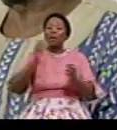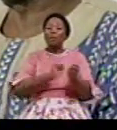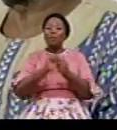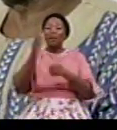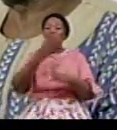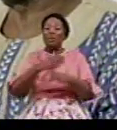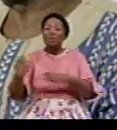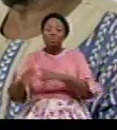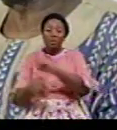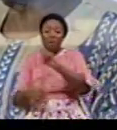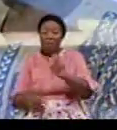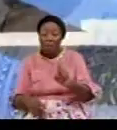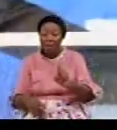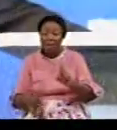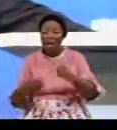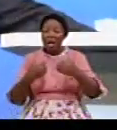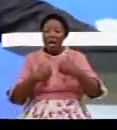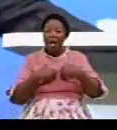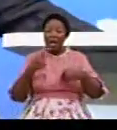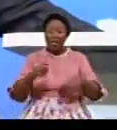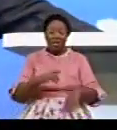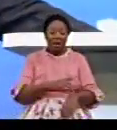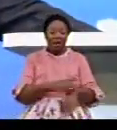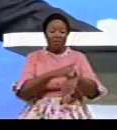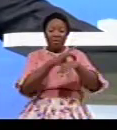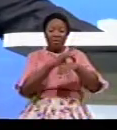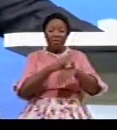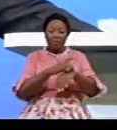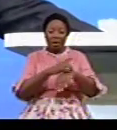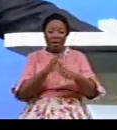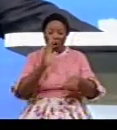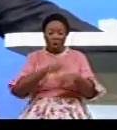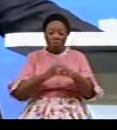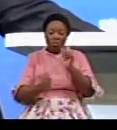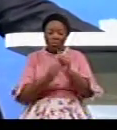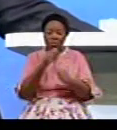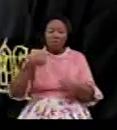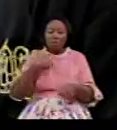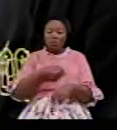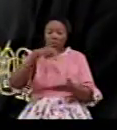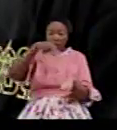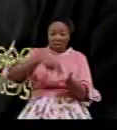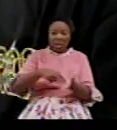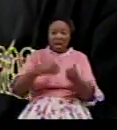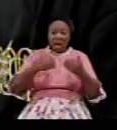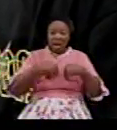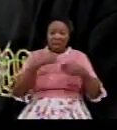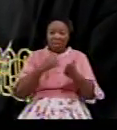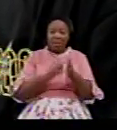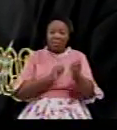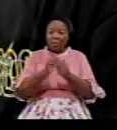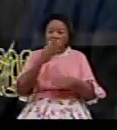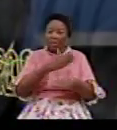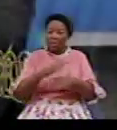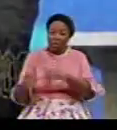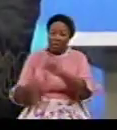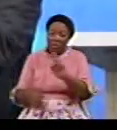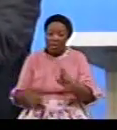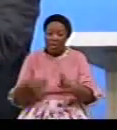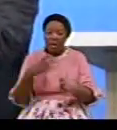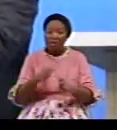your sin. He cleanses your heart. He gives you salvation and